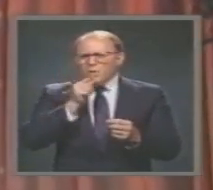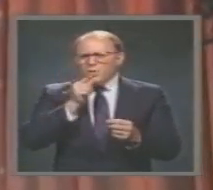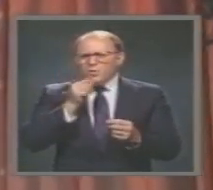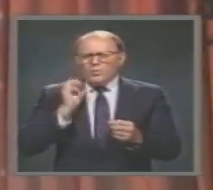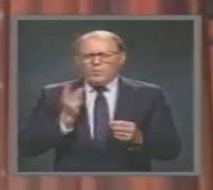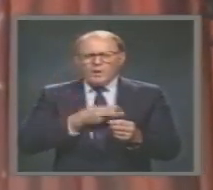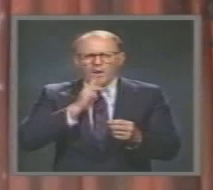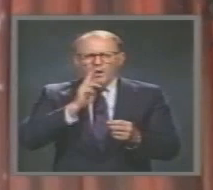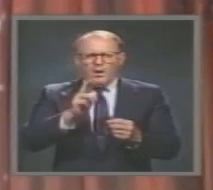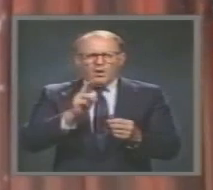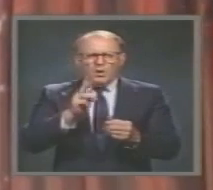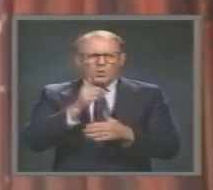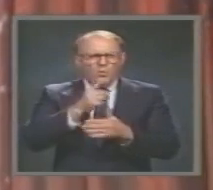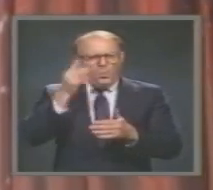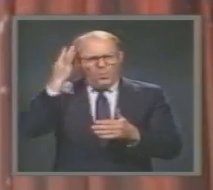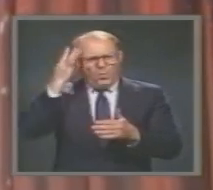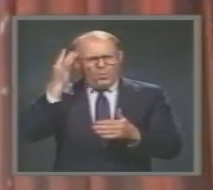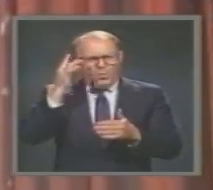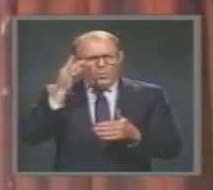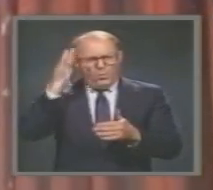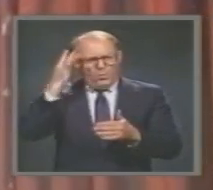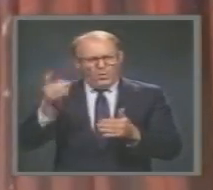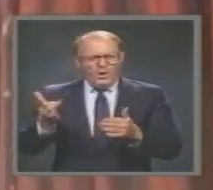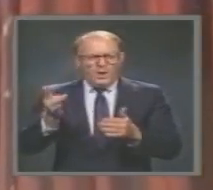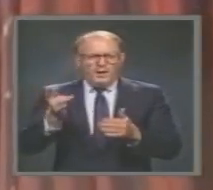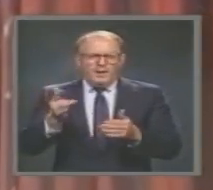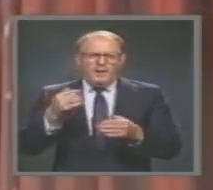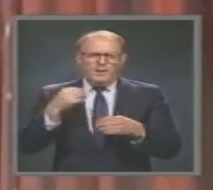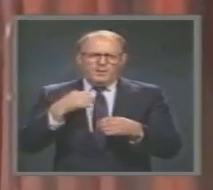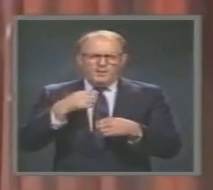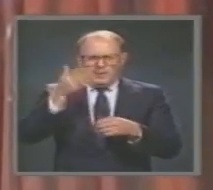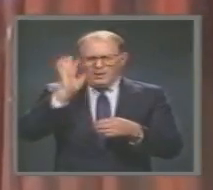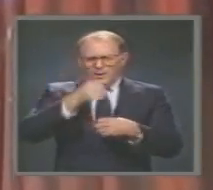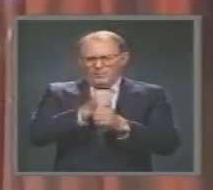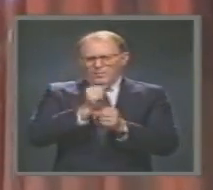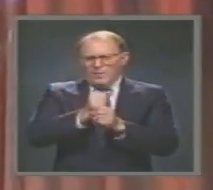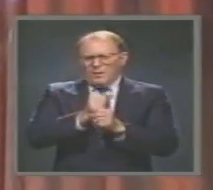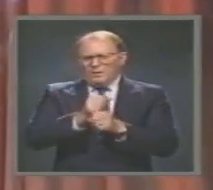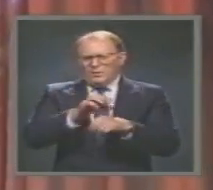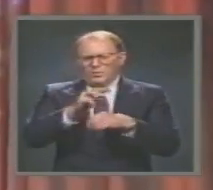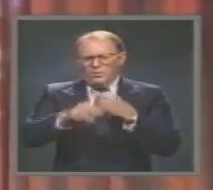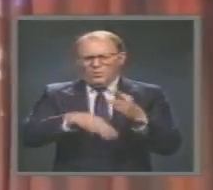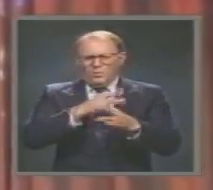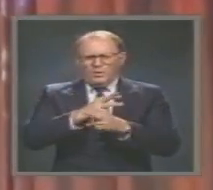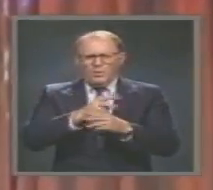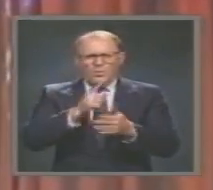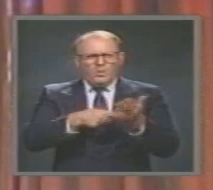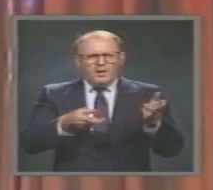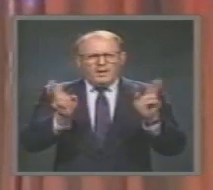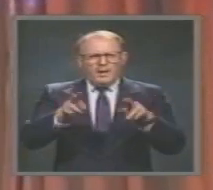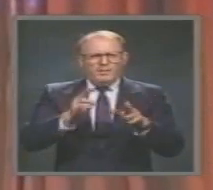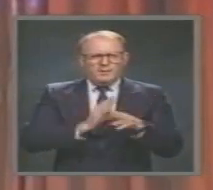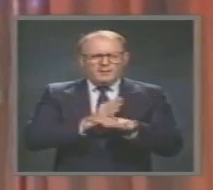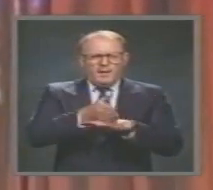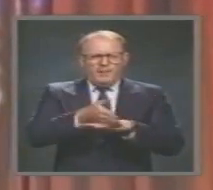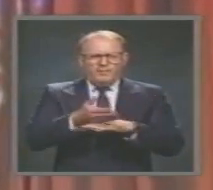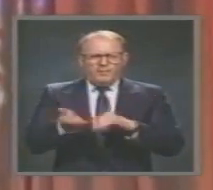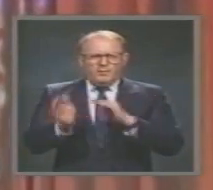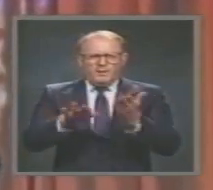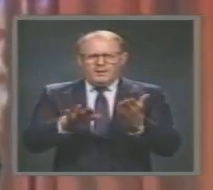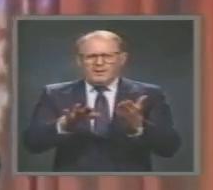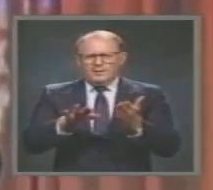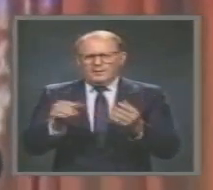are, what the purpose of creation was, what happens after death. Until these questions are resolved in our